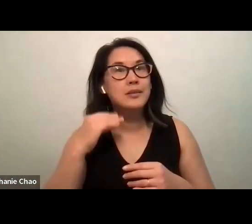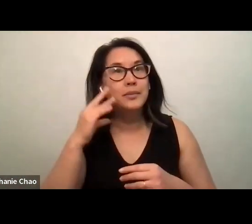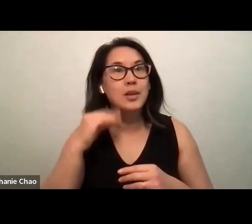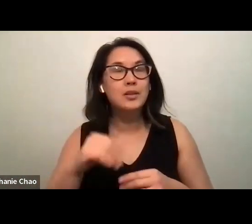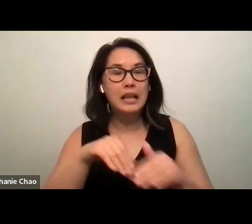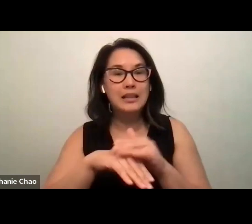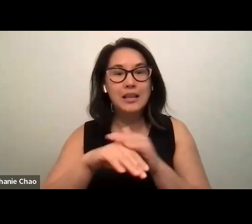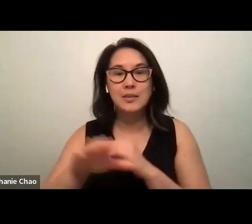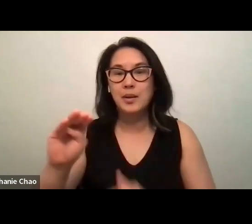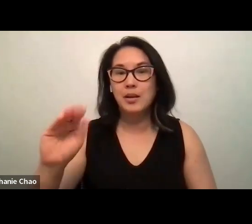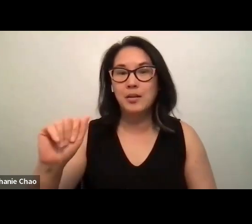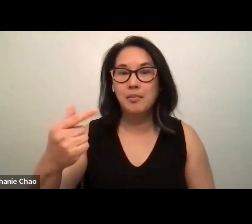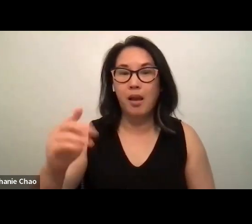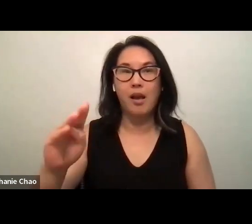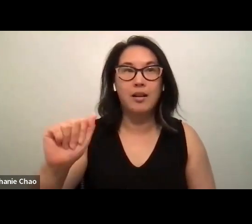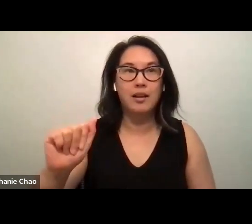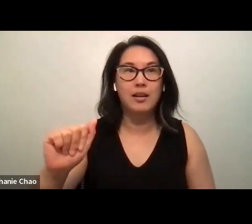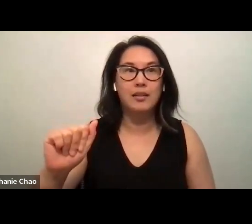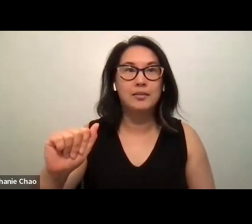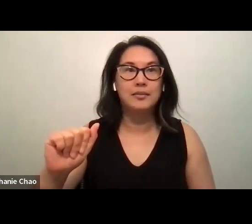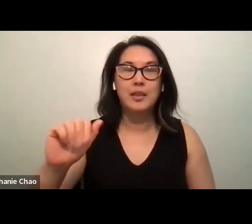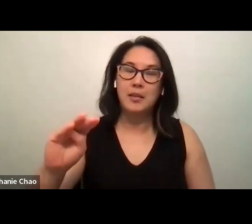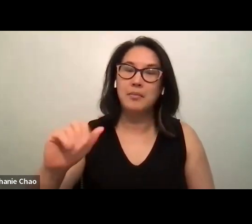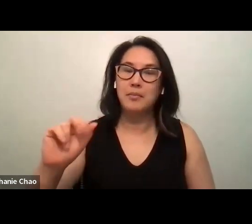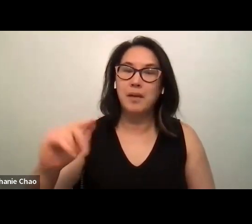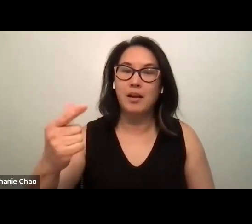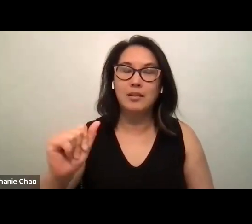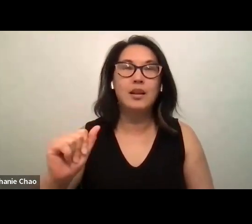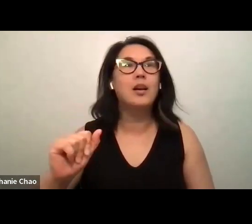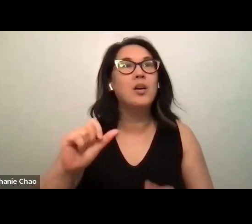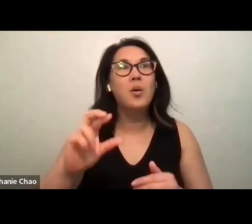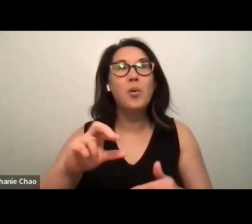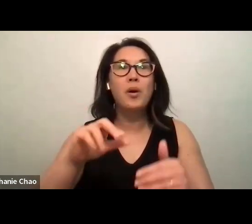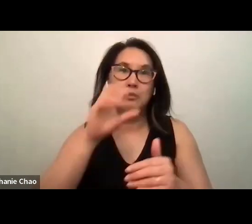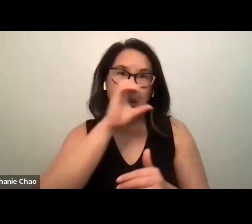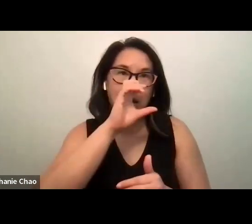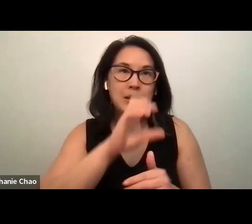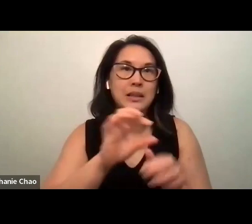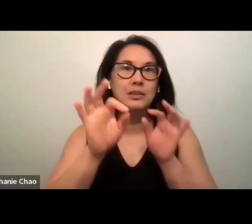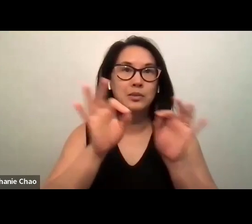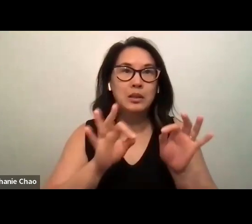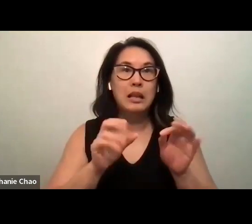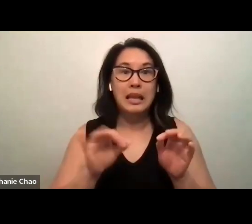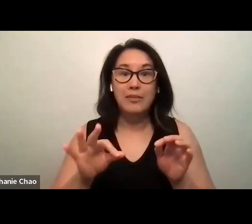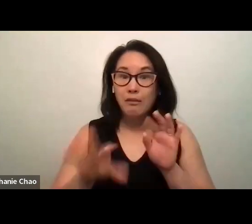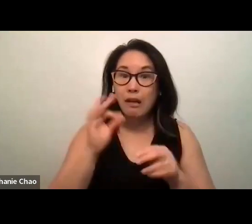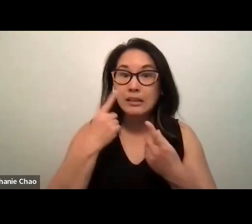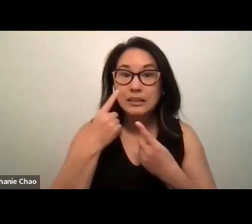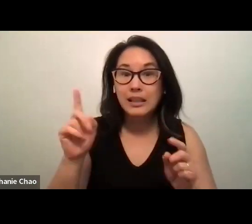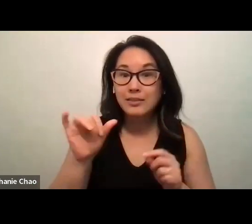comic descriptions, and if there are successful styles, examples, if they could suggest where to find